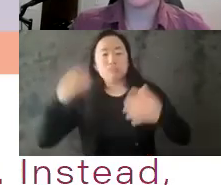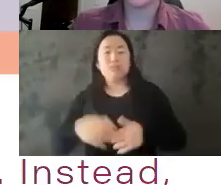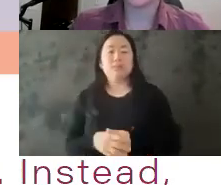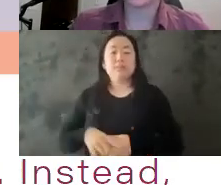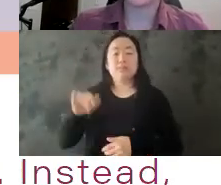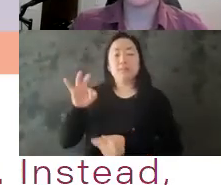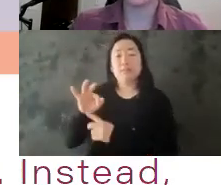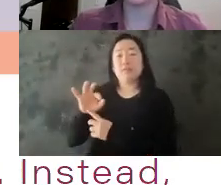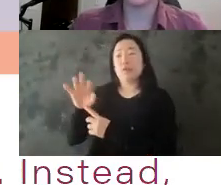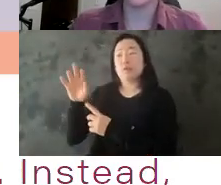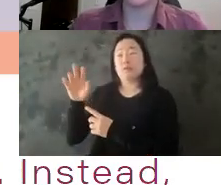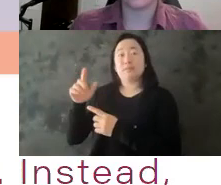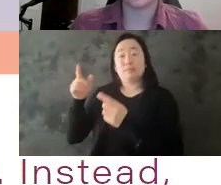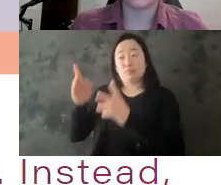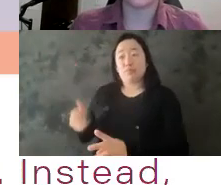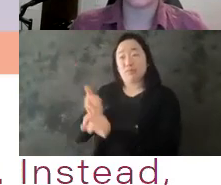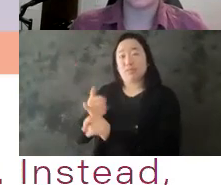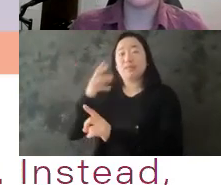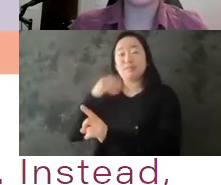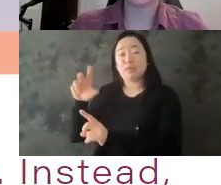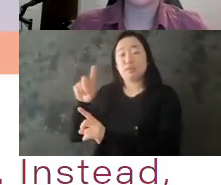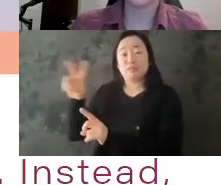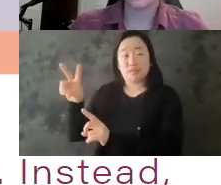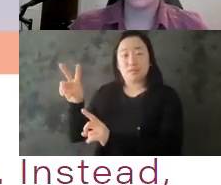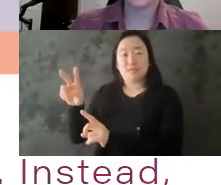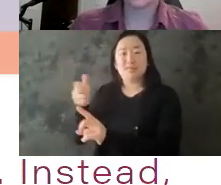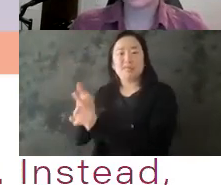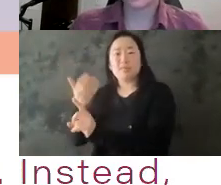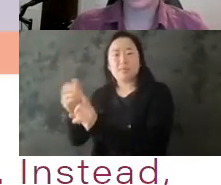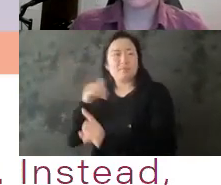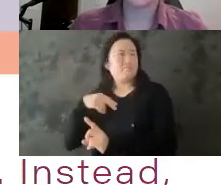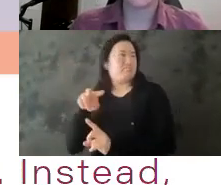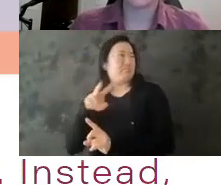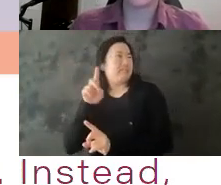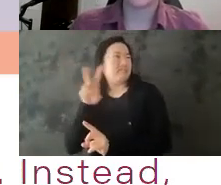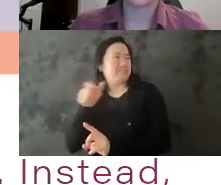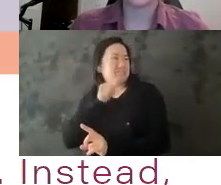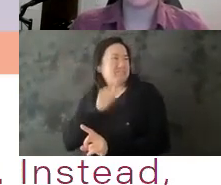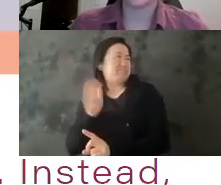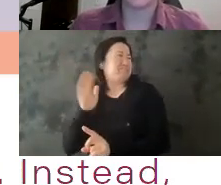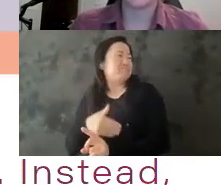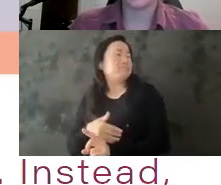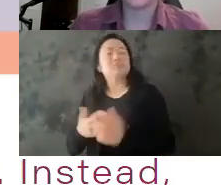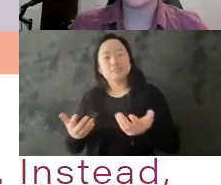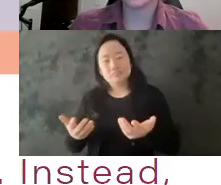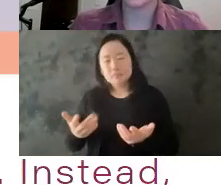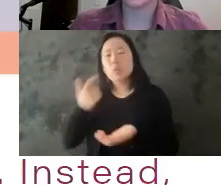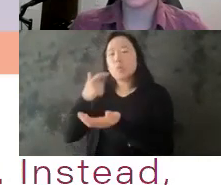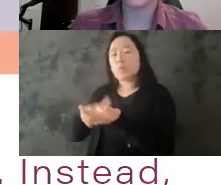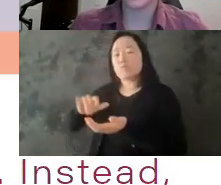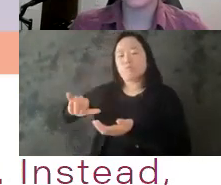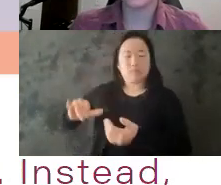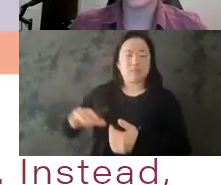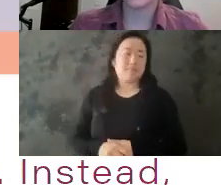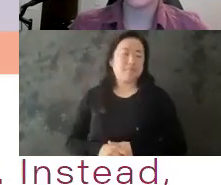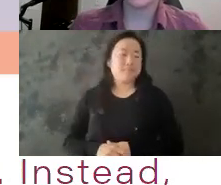consider it to be domestic violence. So acknowledging that as well. We also know a lot of survivors are sometimes criminalized as a result